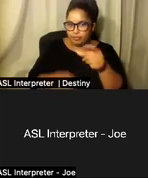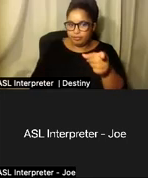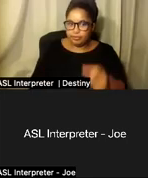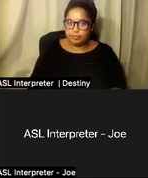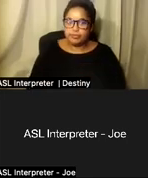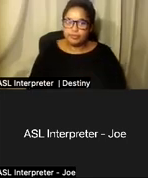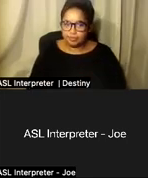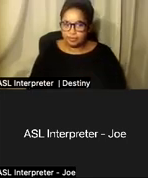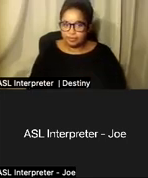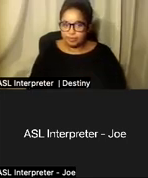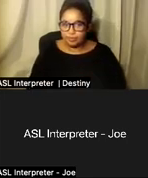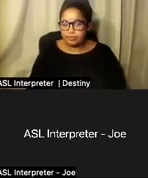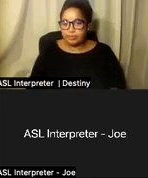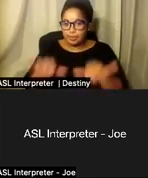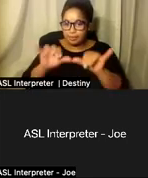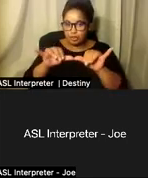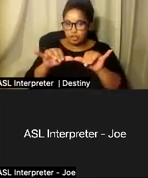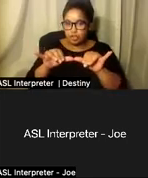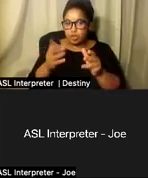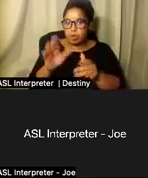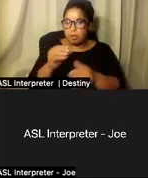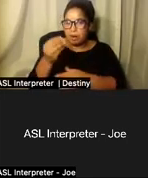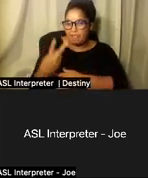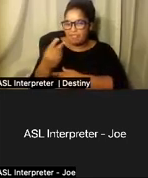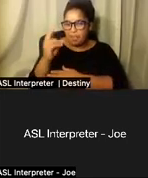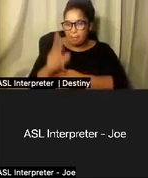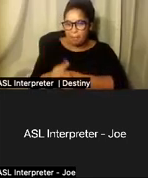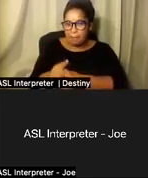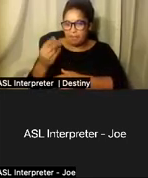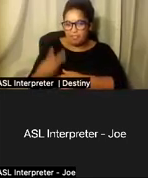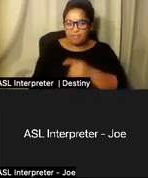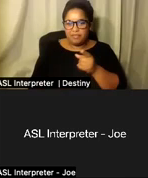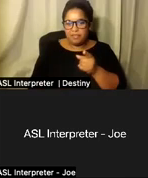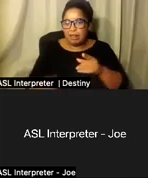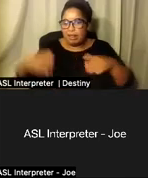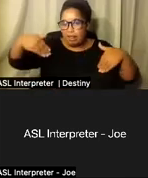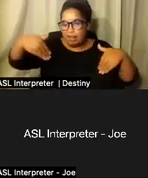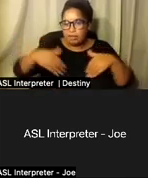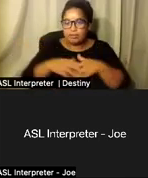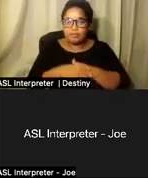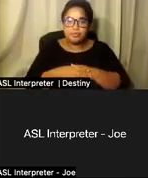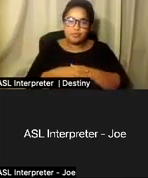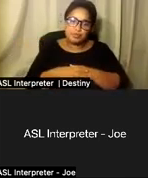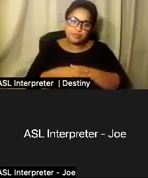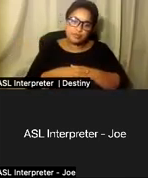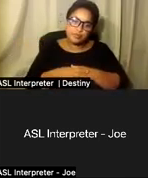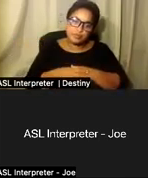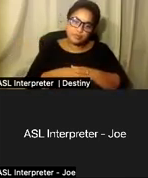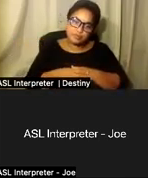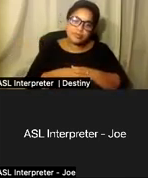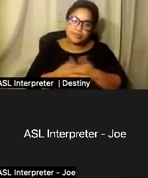strap and then measure it out. You want to get this about halfway up the height of the TV. So we're not quite there yet. So what we're going to have to do is we're going to